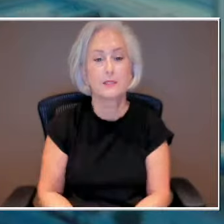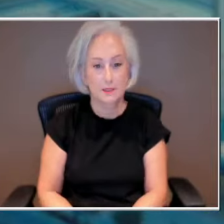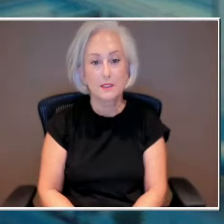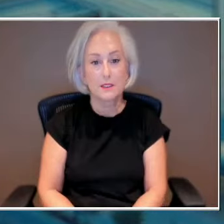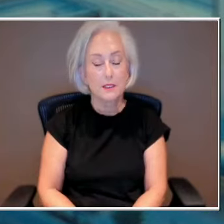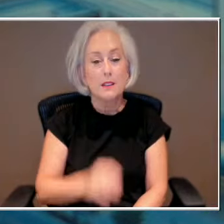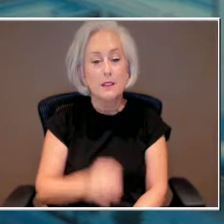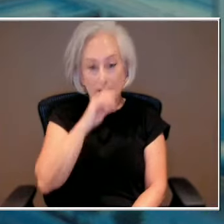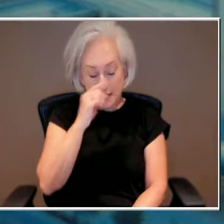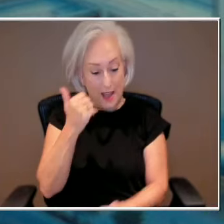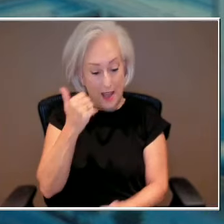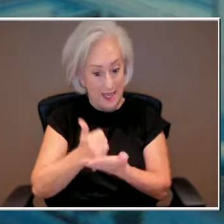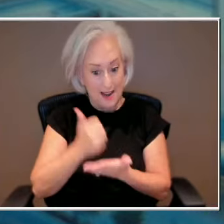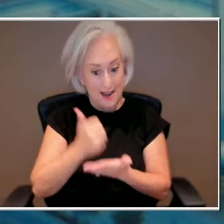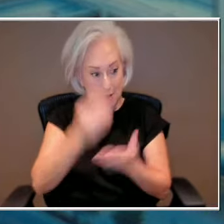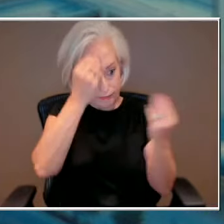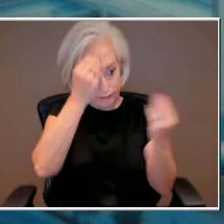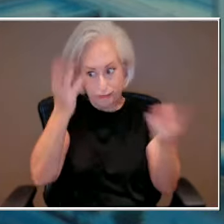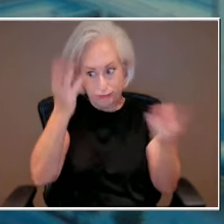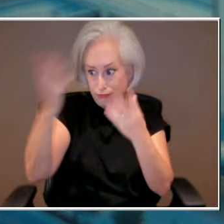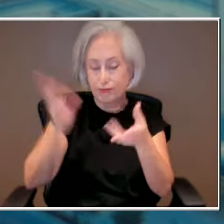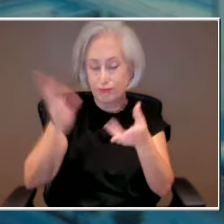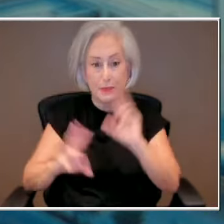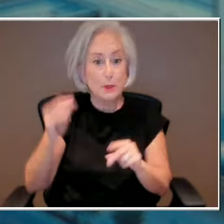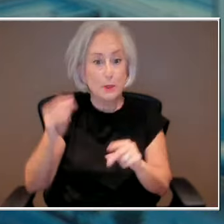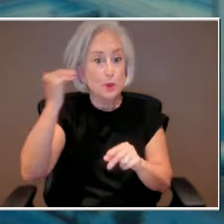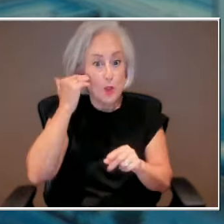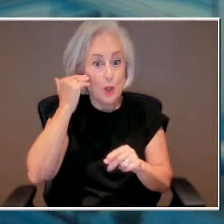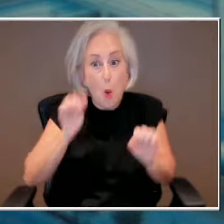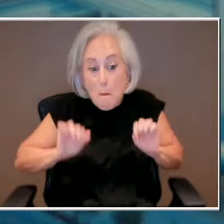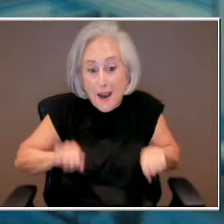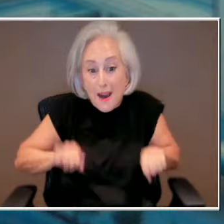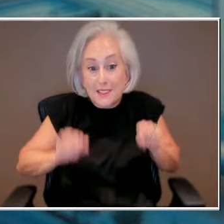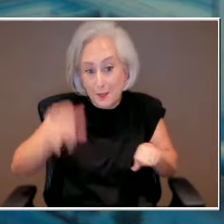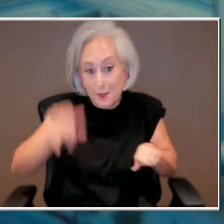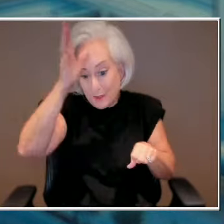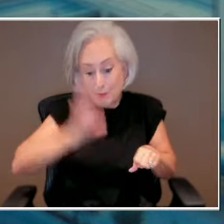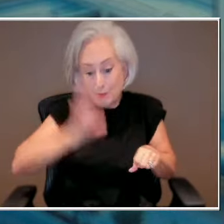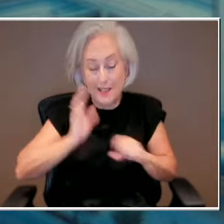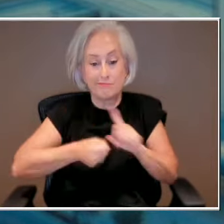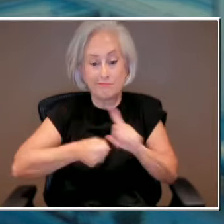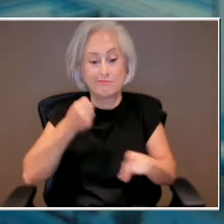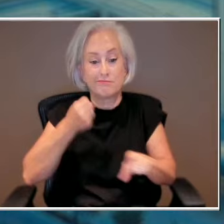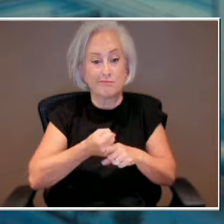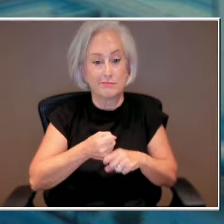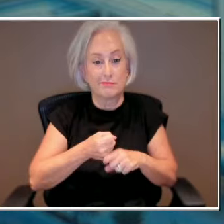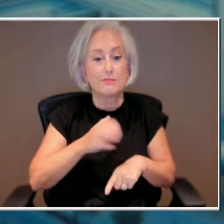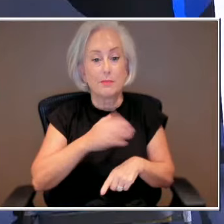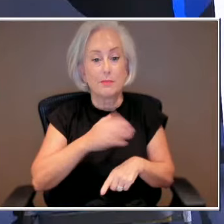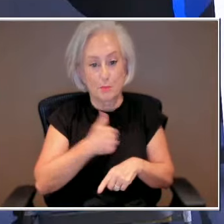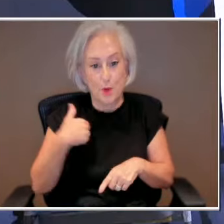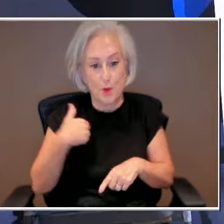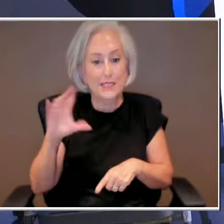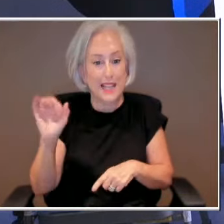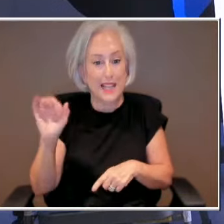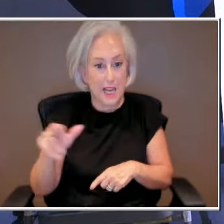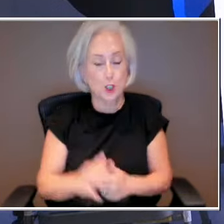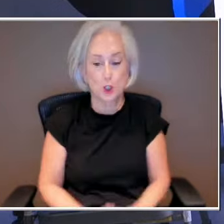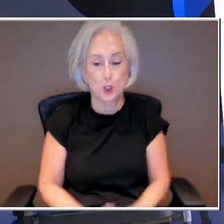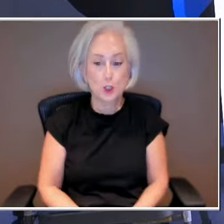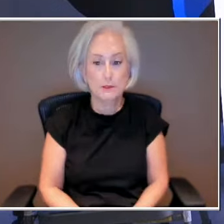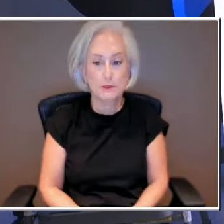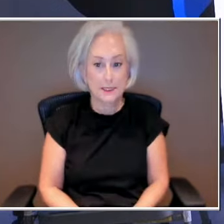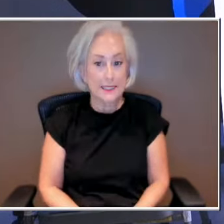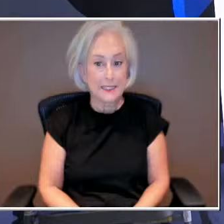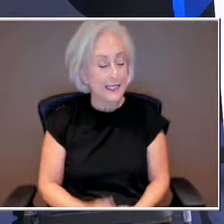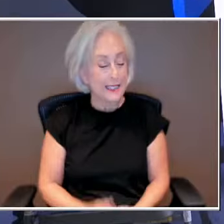make sure that men know it's possible, because we still meet men to this day being like, "Oh, I had absolutely no clue that men could get breast cancer." And here you are continuing to share.